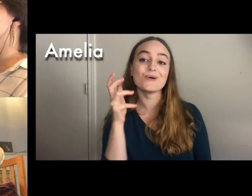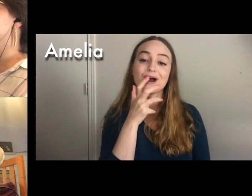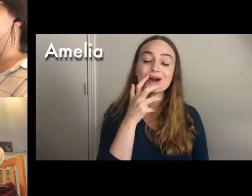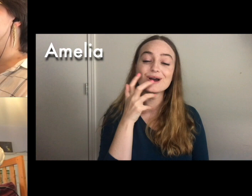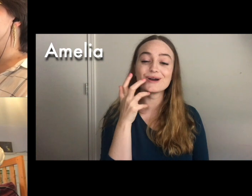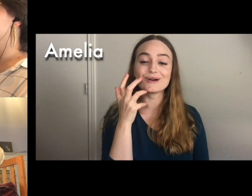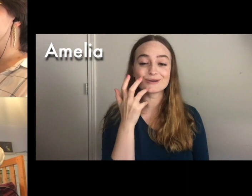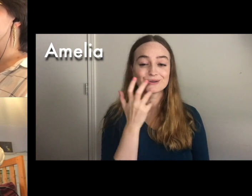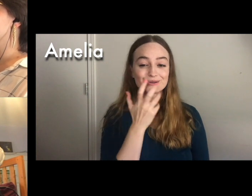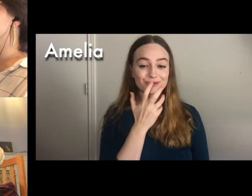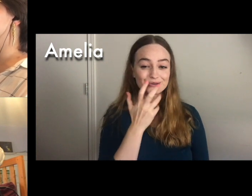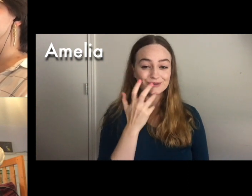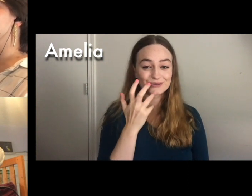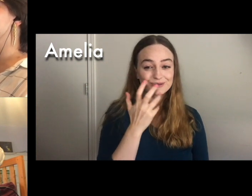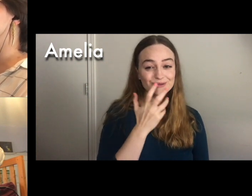here.